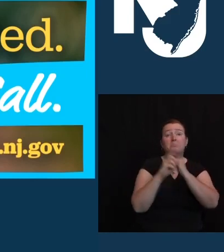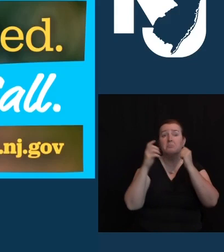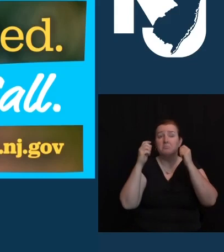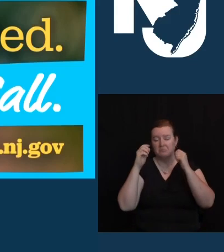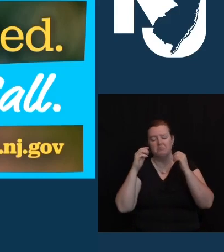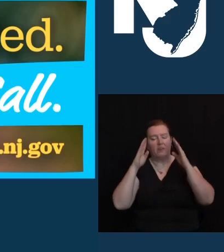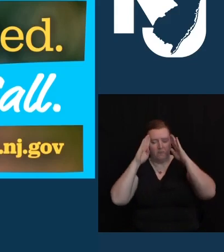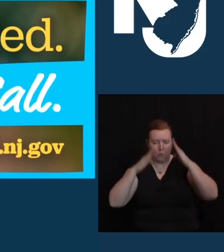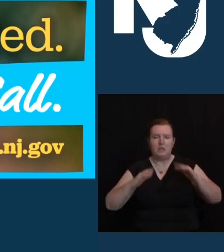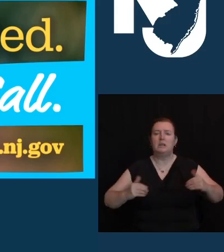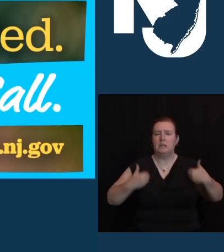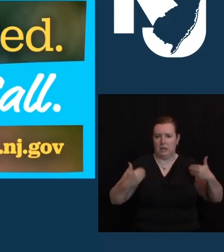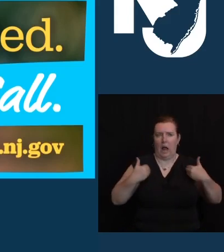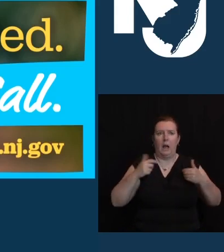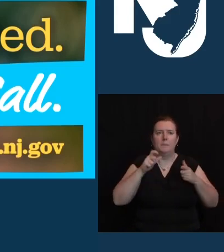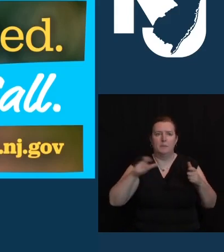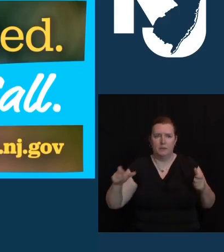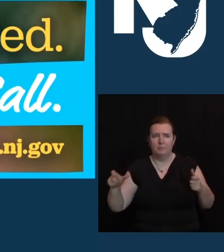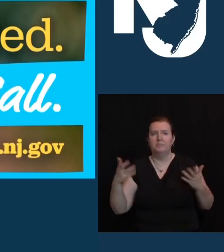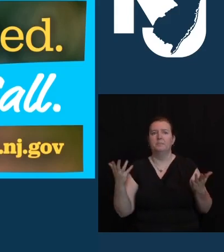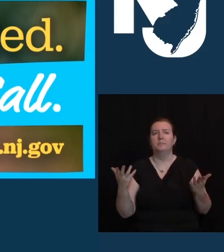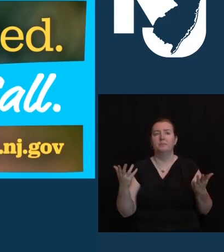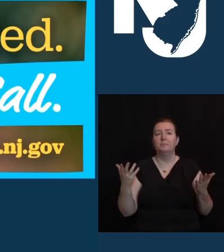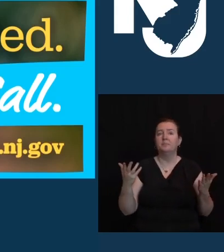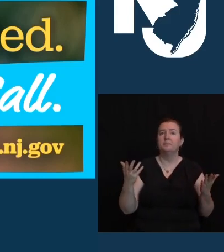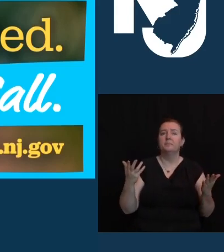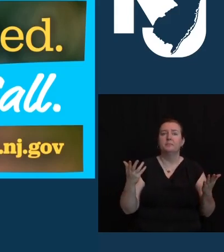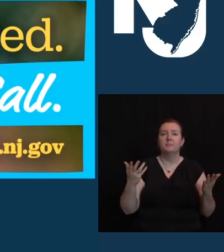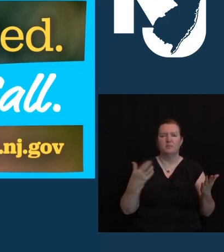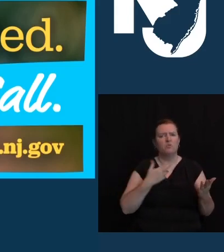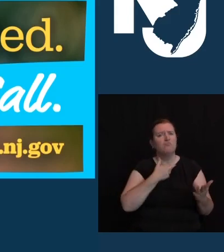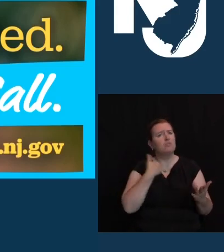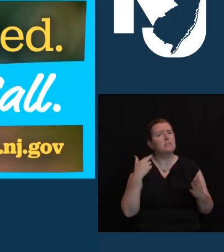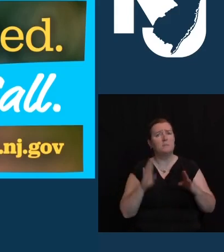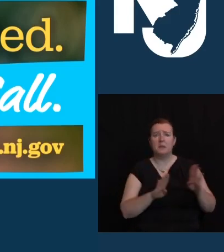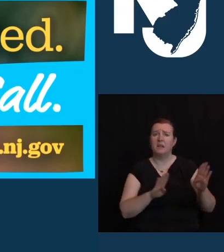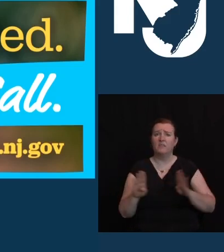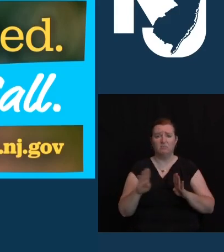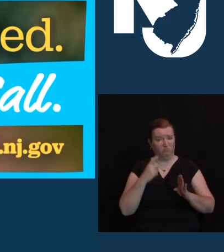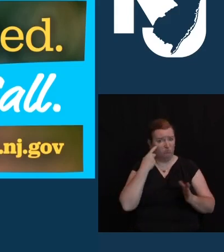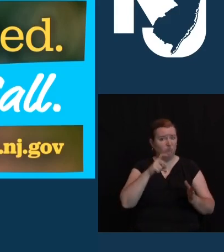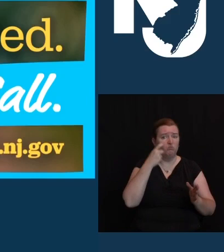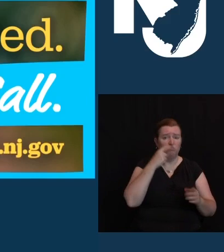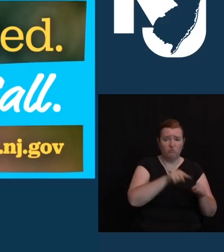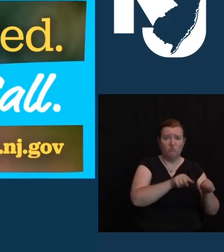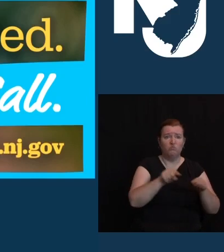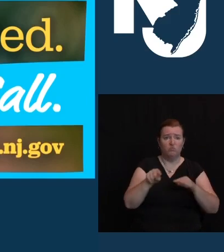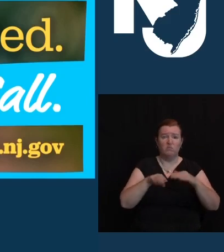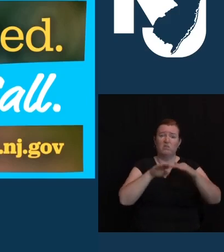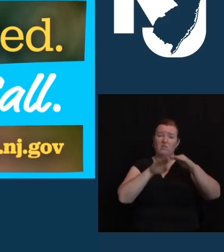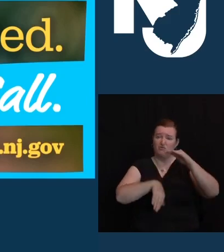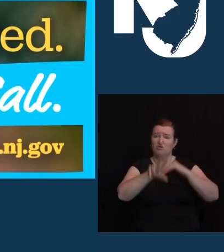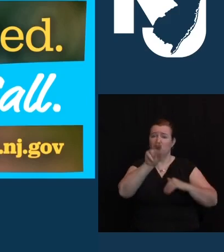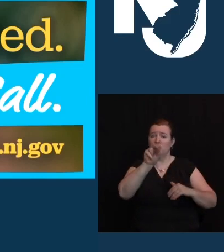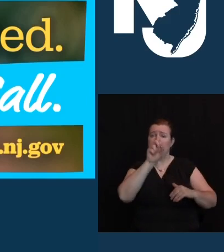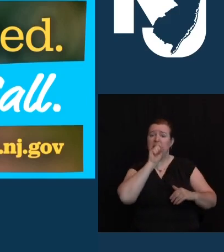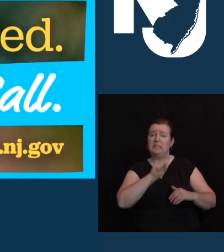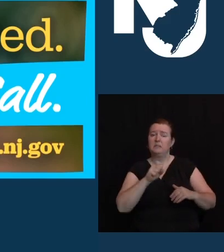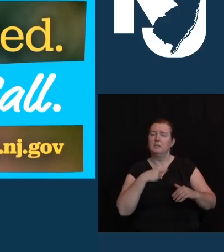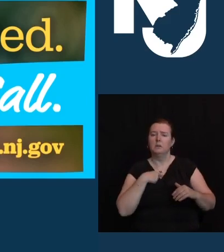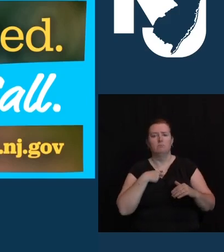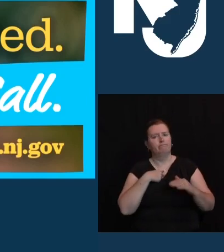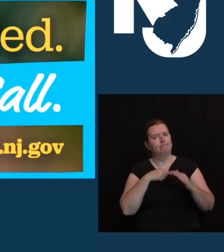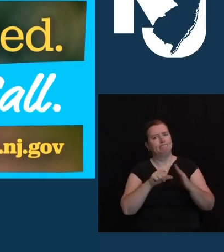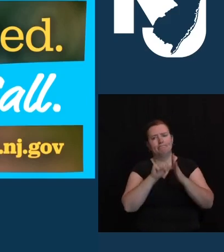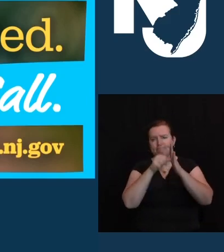the age of 30 because of the risky behaviors we have seen them engage in. We must continue to emphasize the message, as